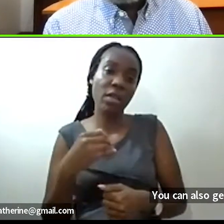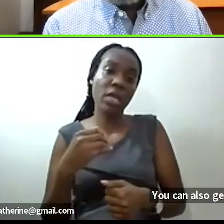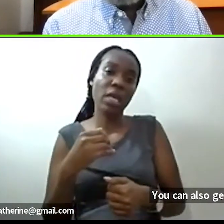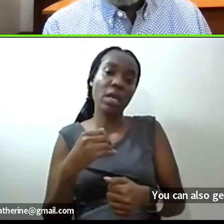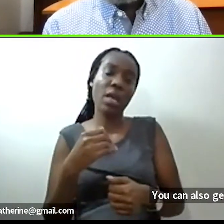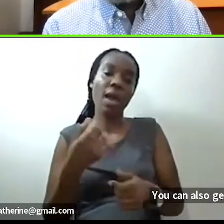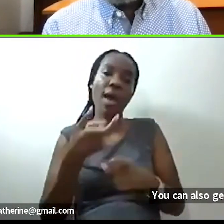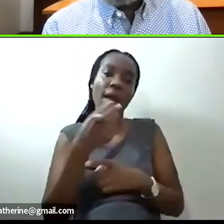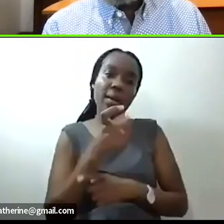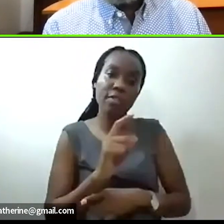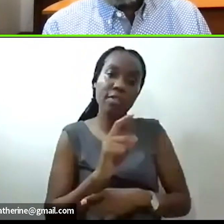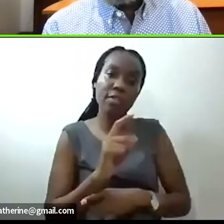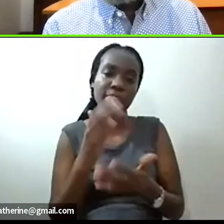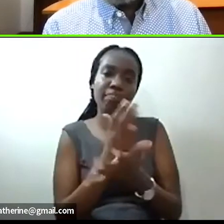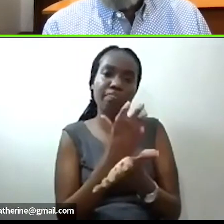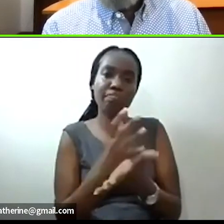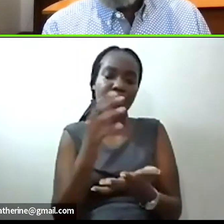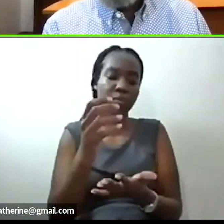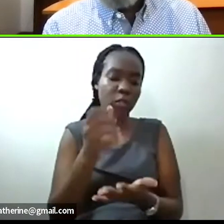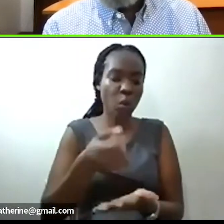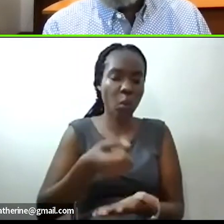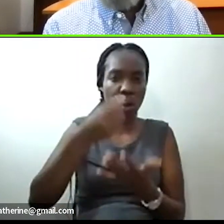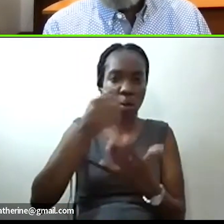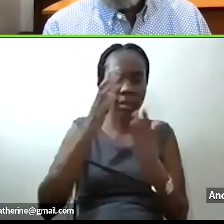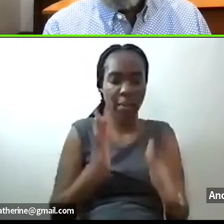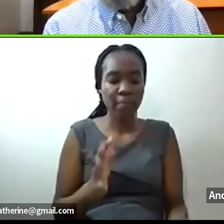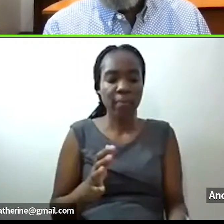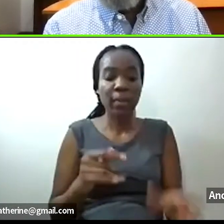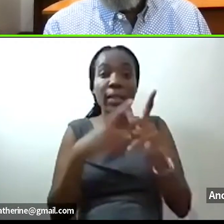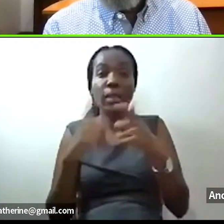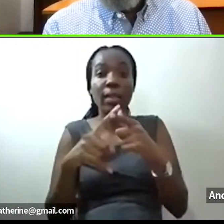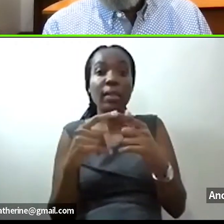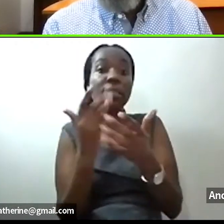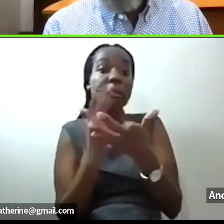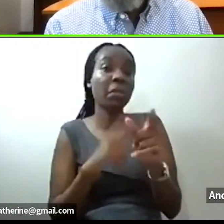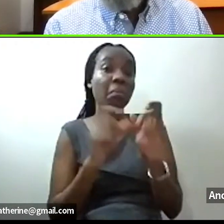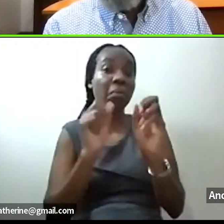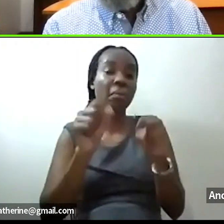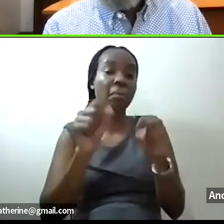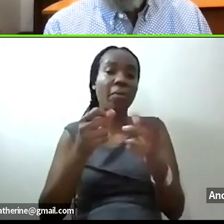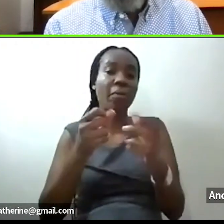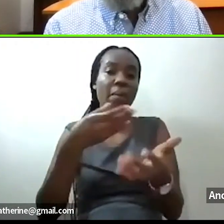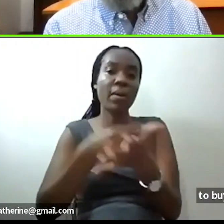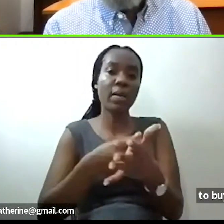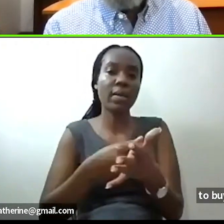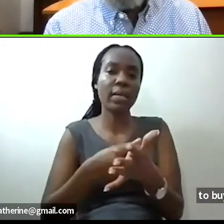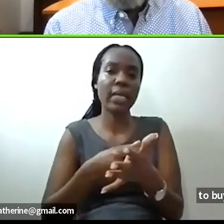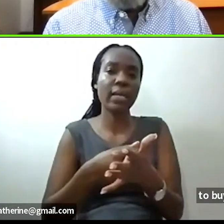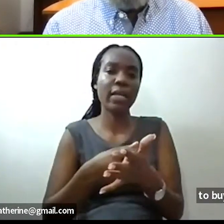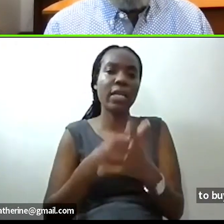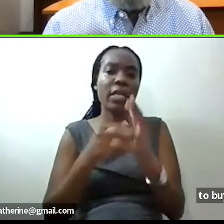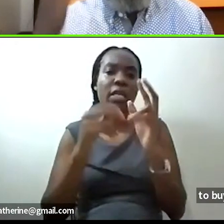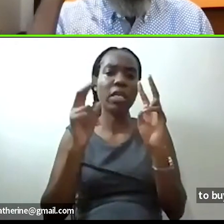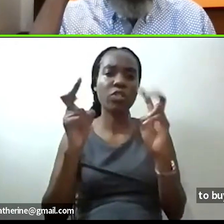at times, you can also get to buy what is called rights issues. Rights issues, like currently,